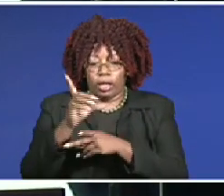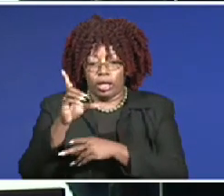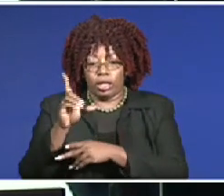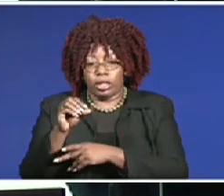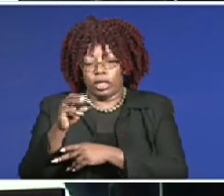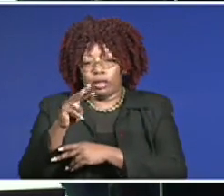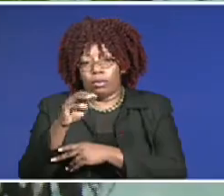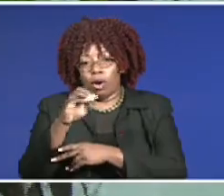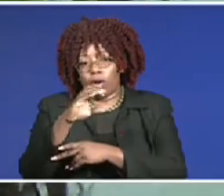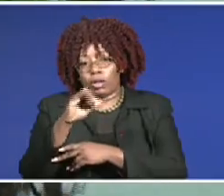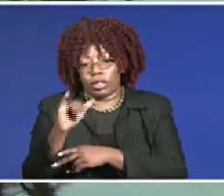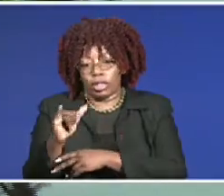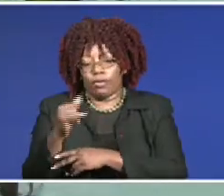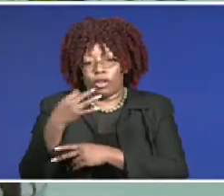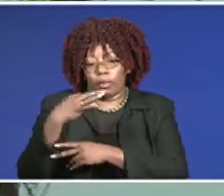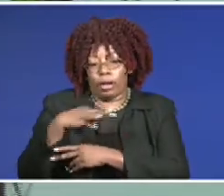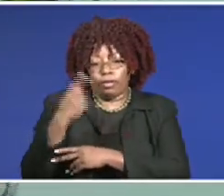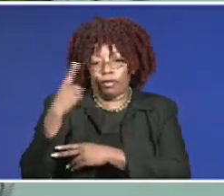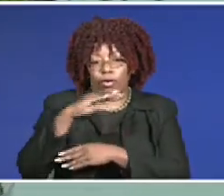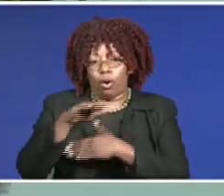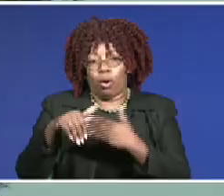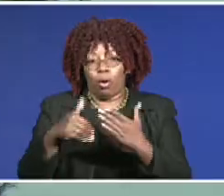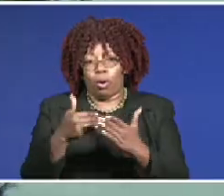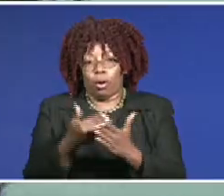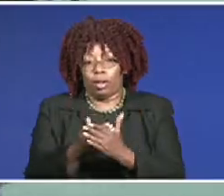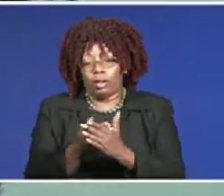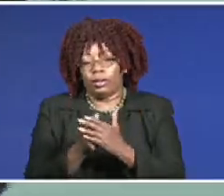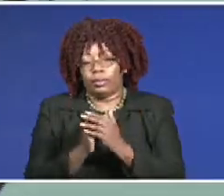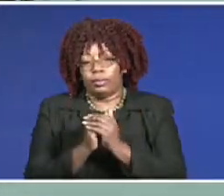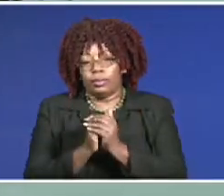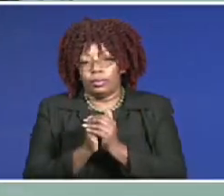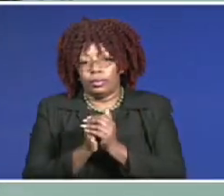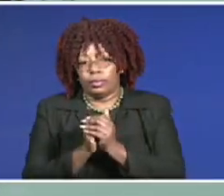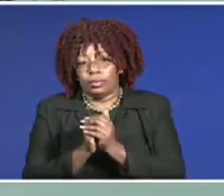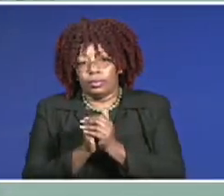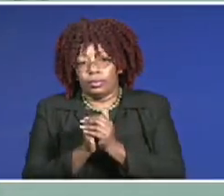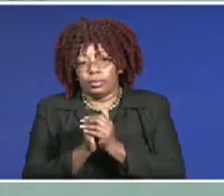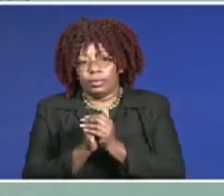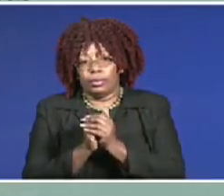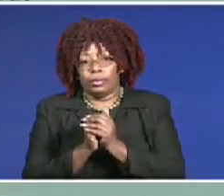for the benefit of all. Cleopatra Murphy, ZNS Network News.